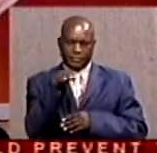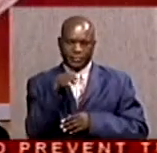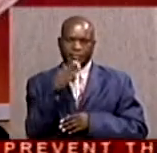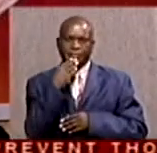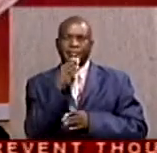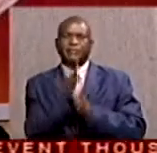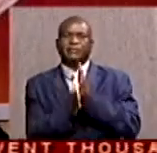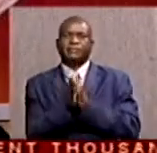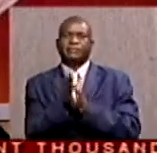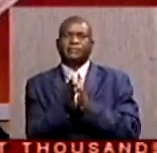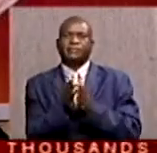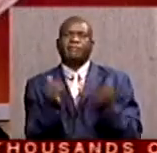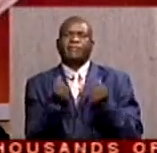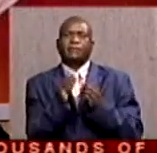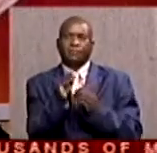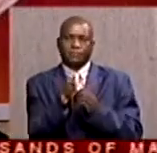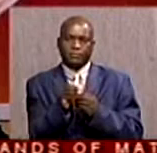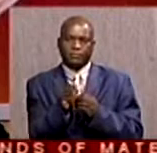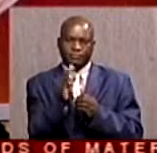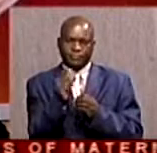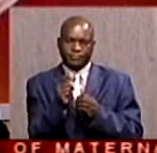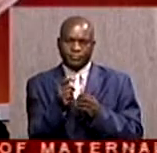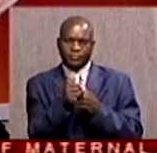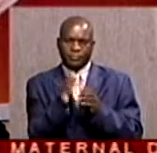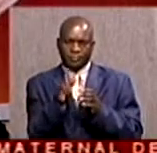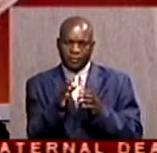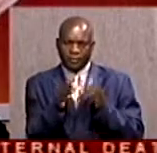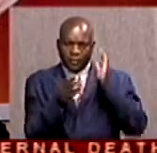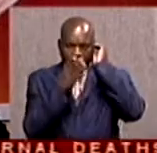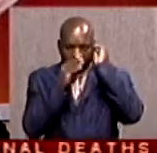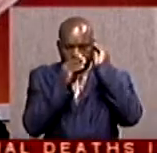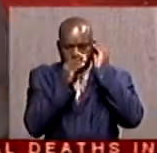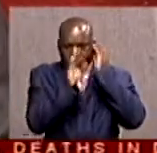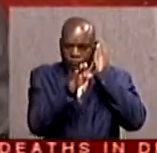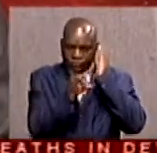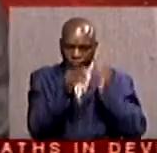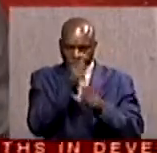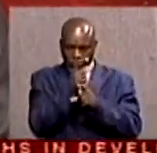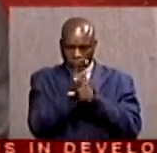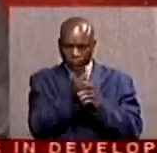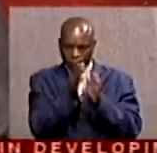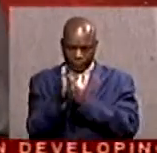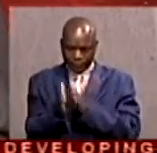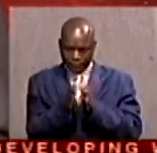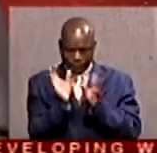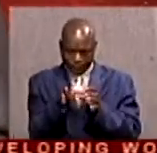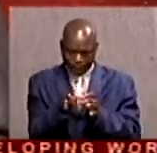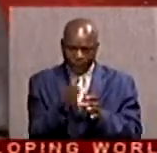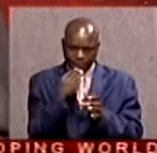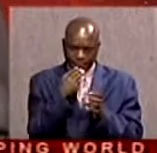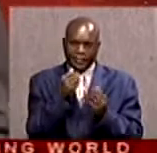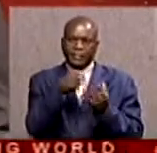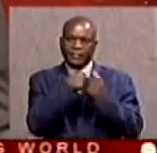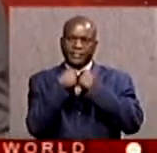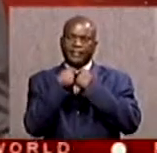to talk about impediments. I also think there's great opportunities here. Oh, fantastic. There we go. And in terms of the